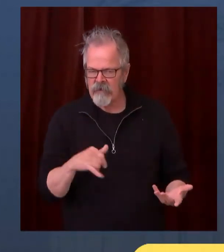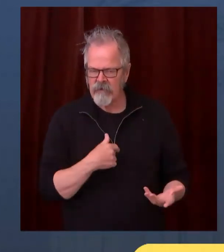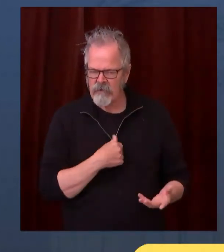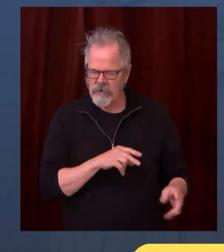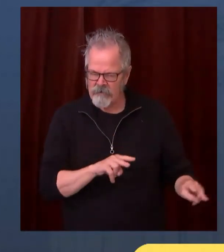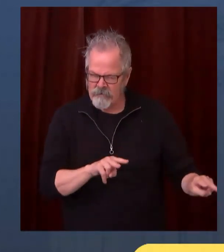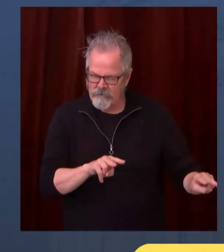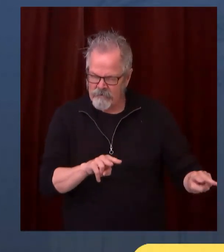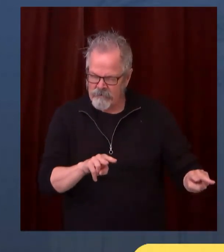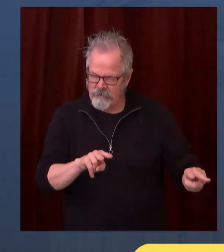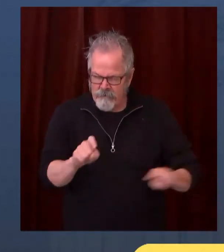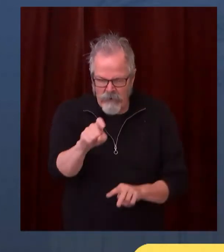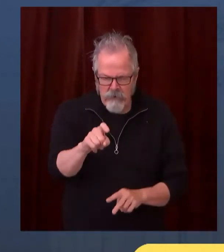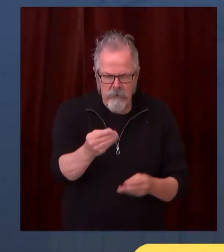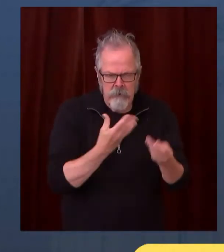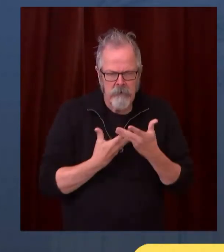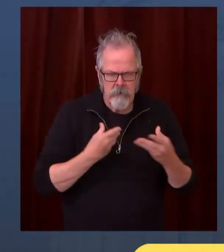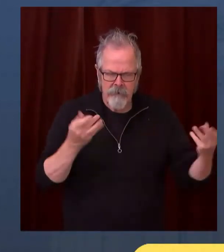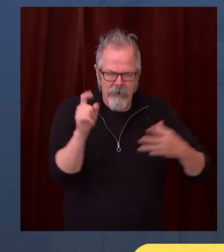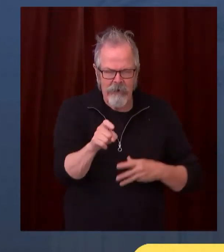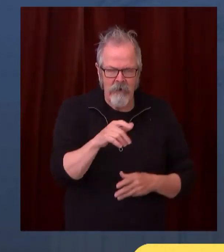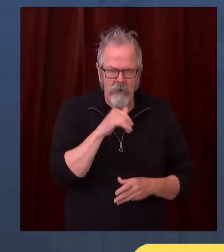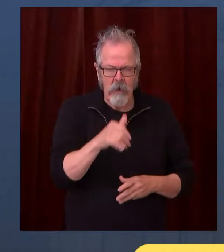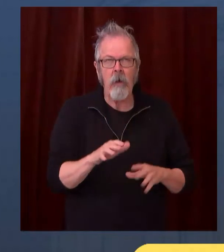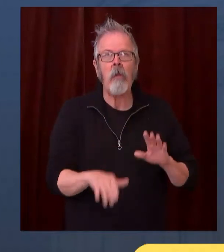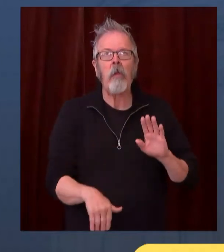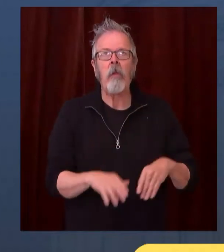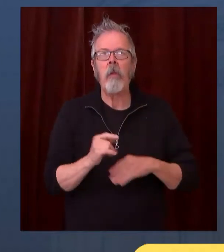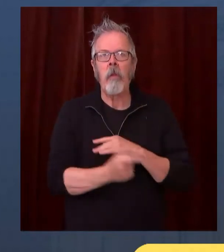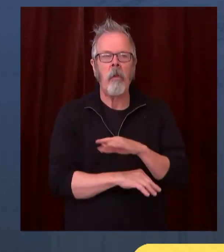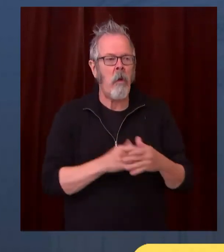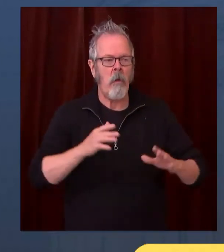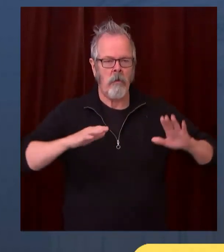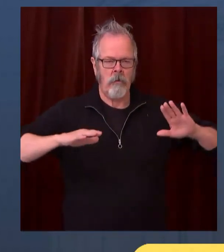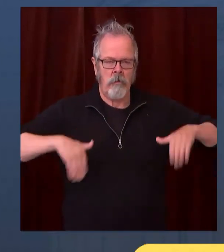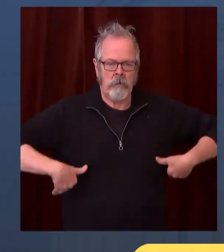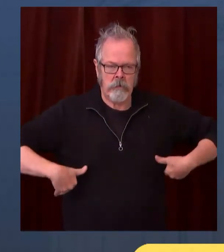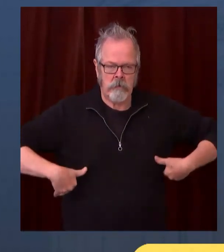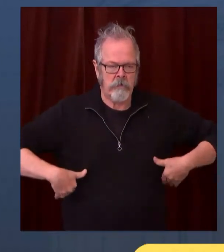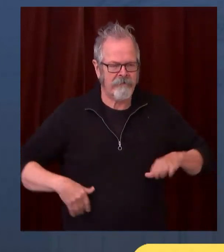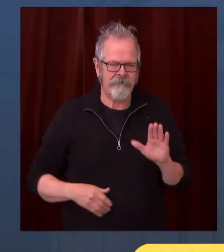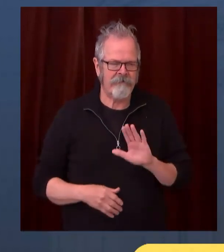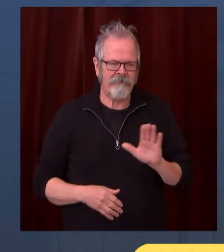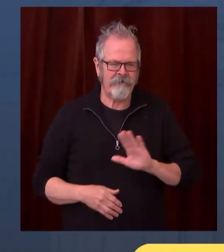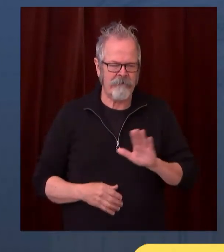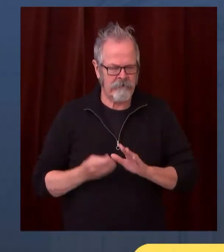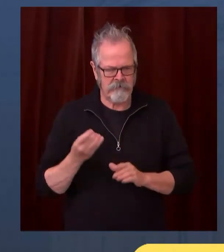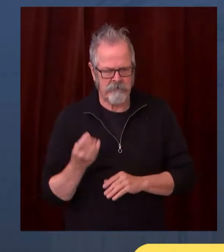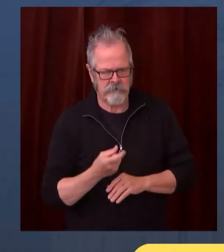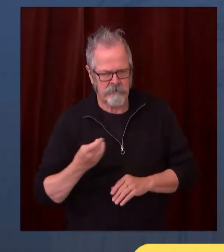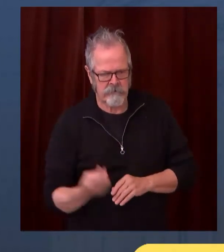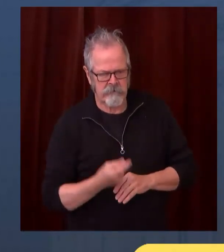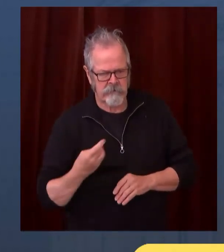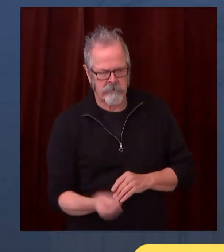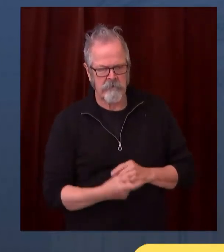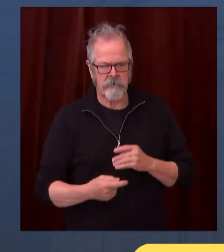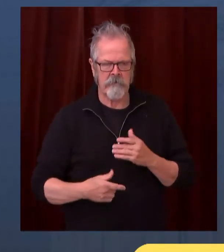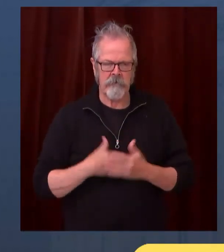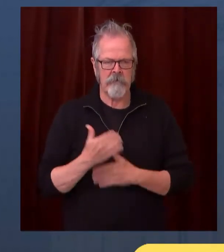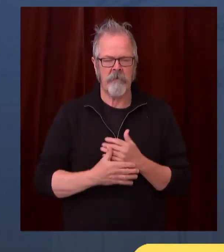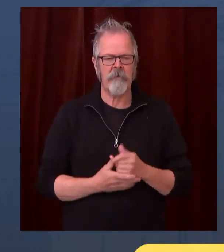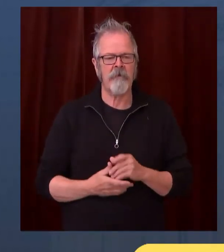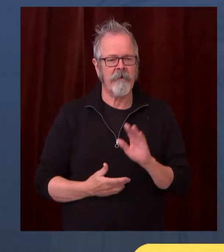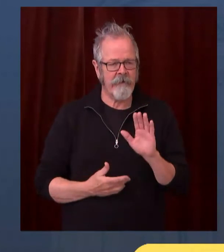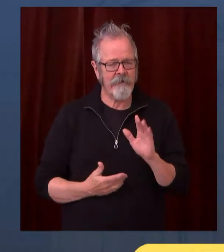just want to go back to the reminder that just because a county is in a particular phase, it